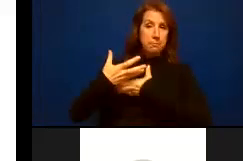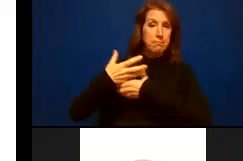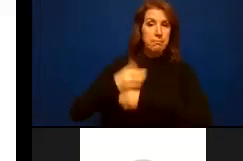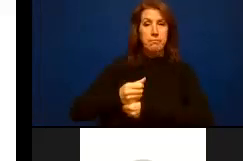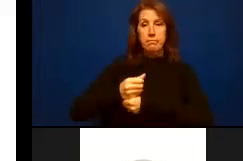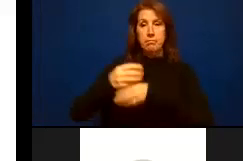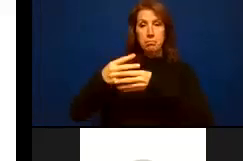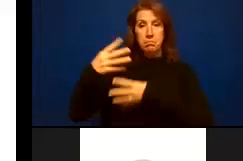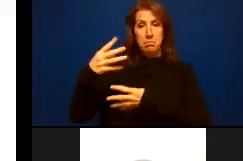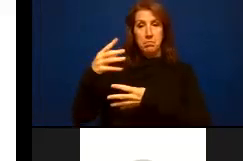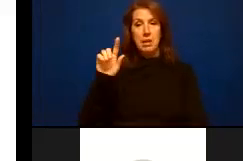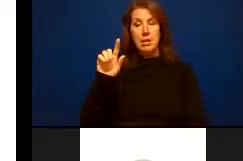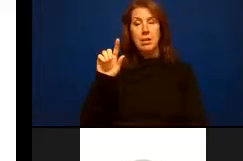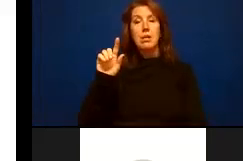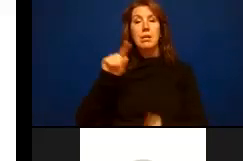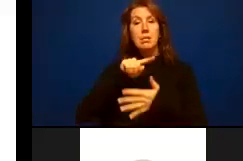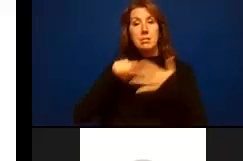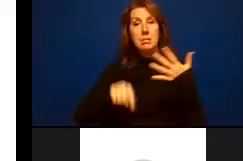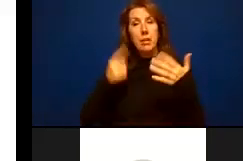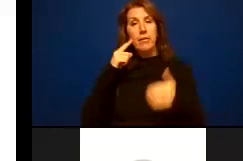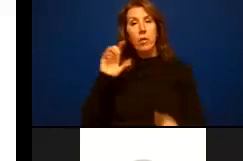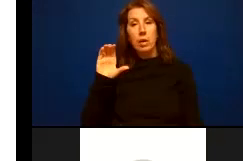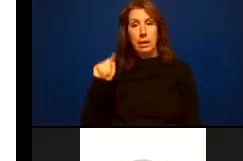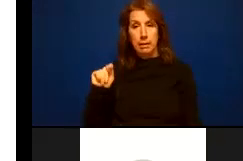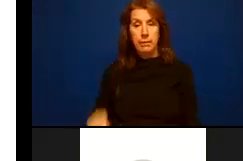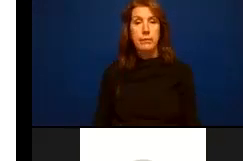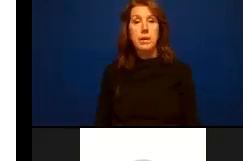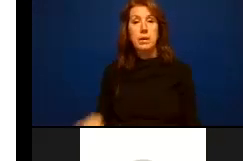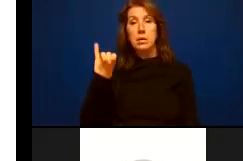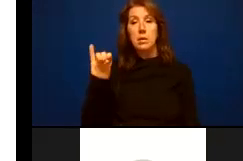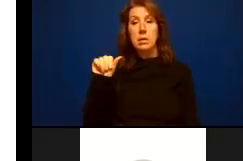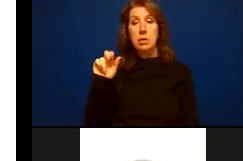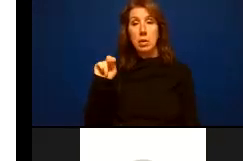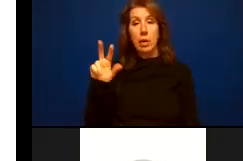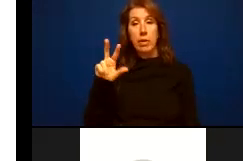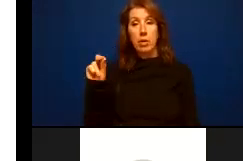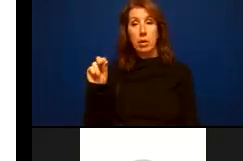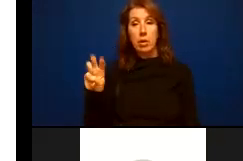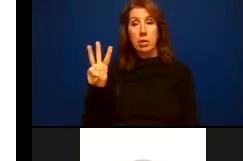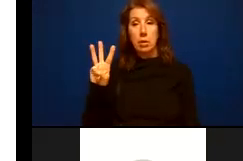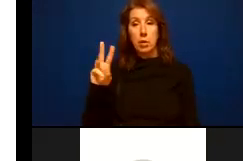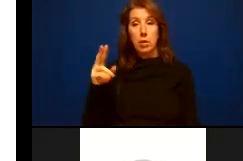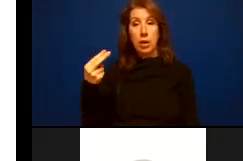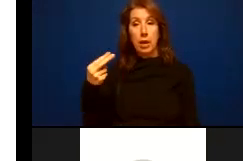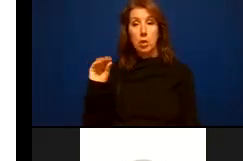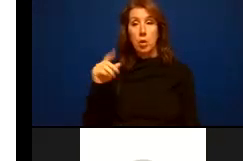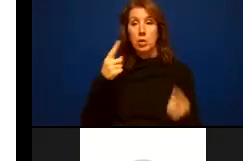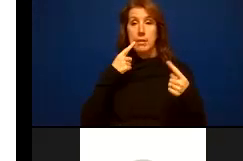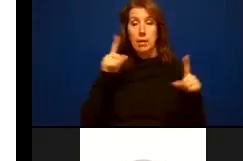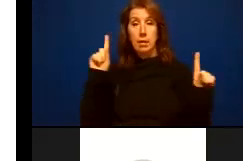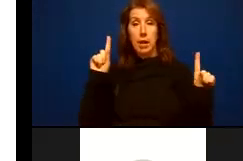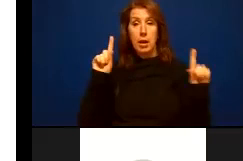happened in Connecticut. On January 30th, the World Health Organization declared a global